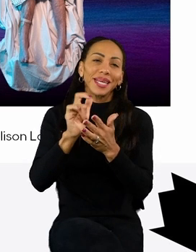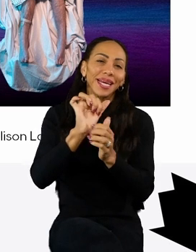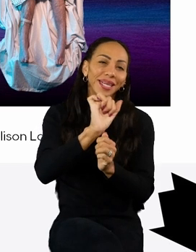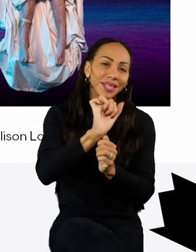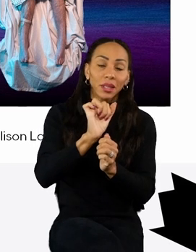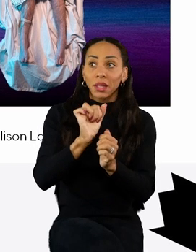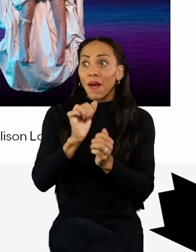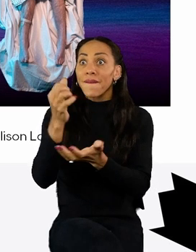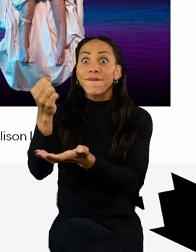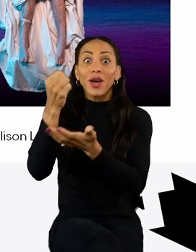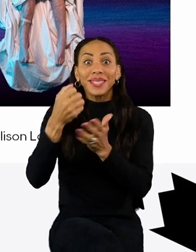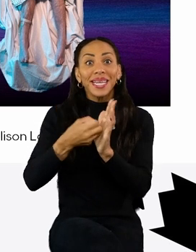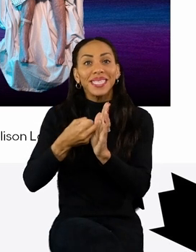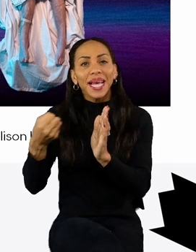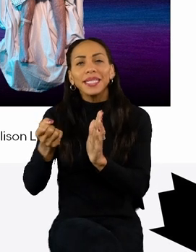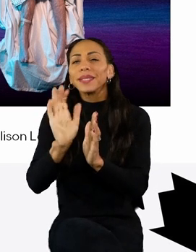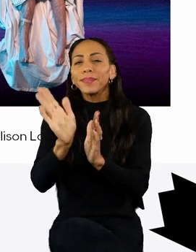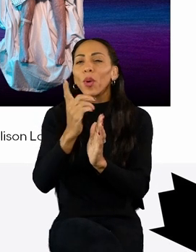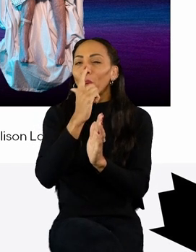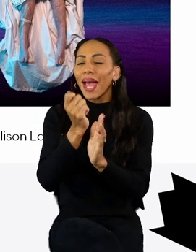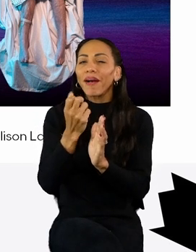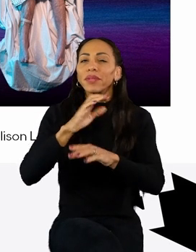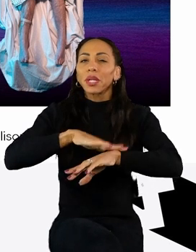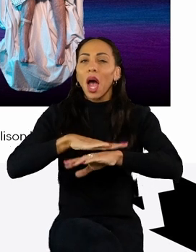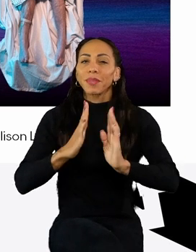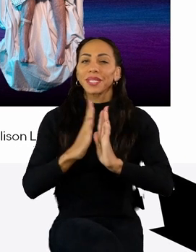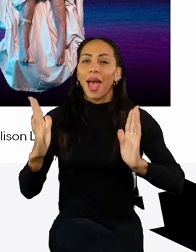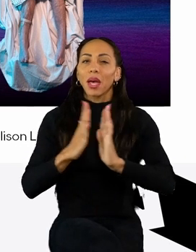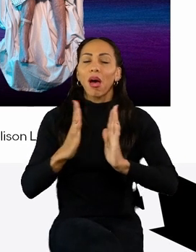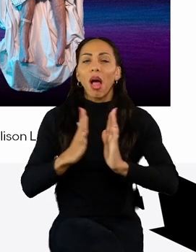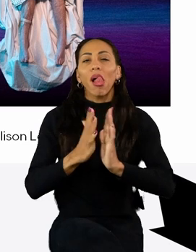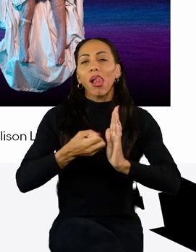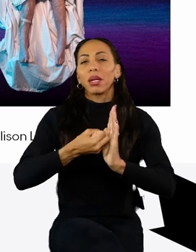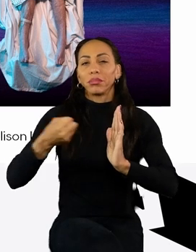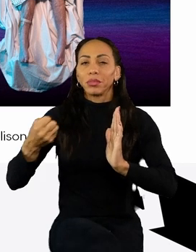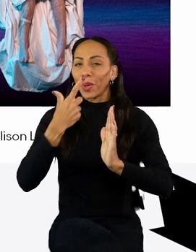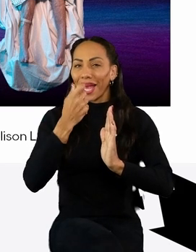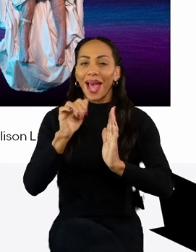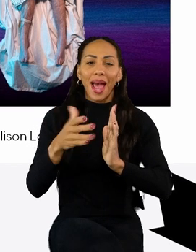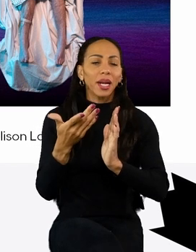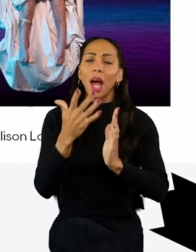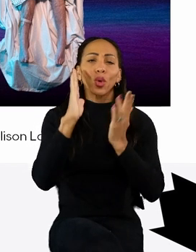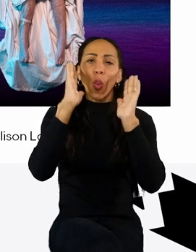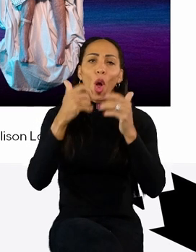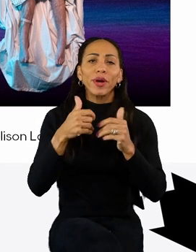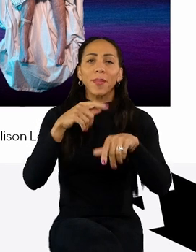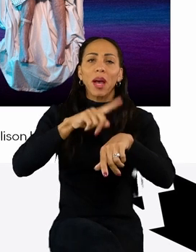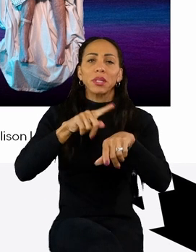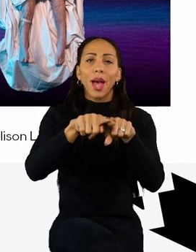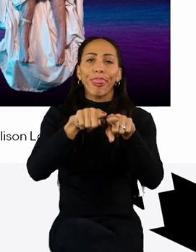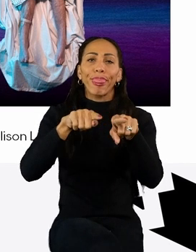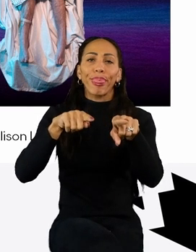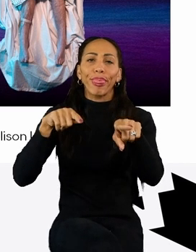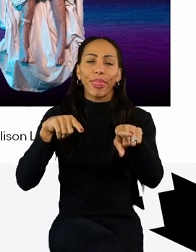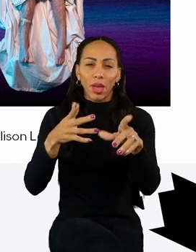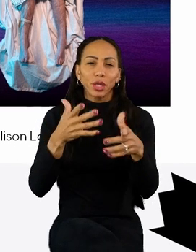It won't extend our funding, but it will extend the time scale we can deliver this project on. So I'm not overly concerned about us slipping on